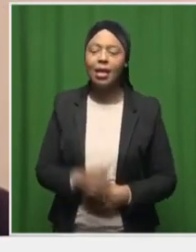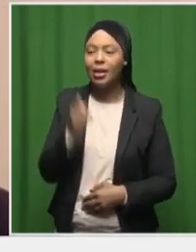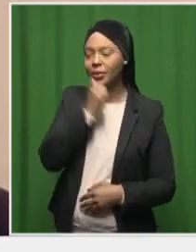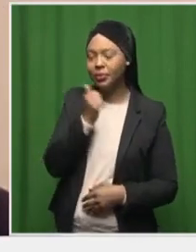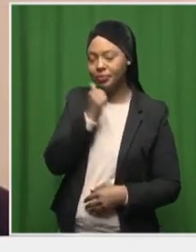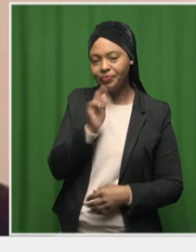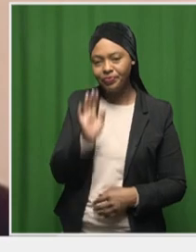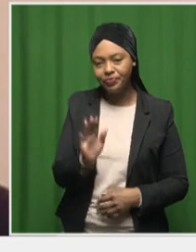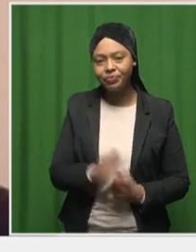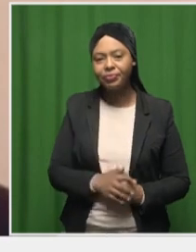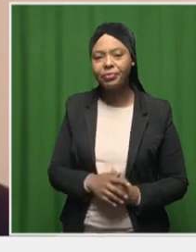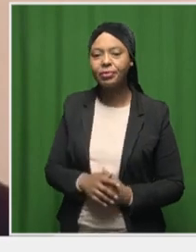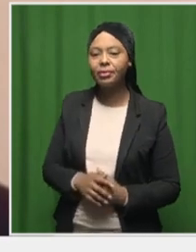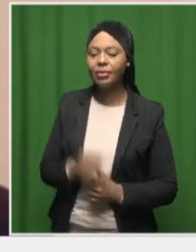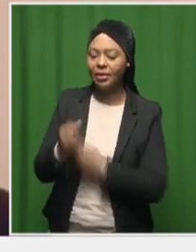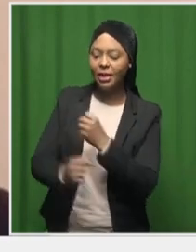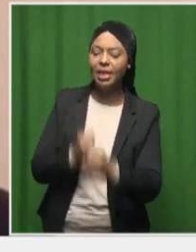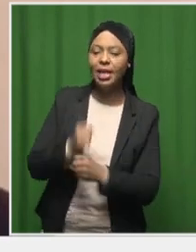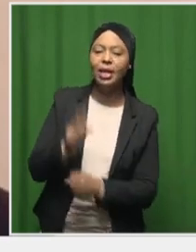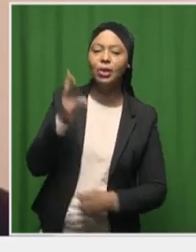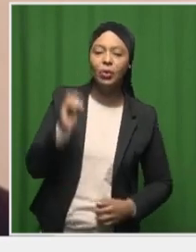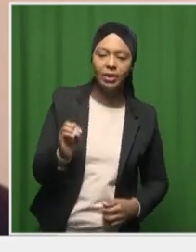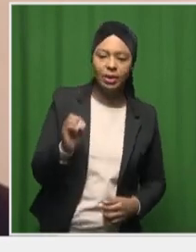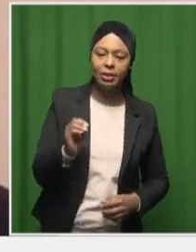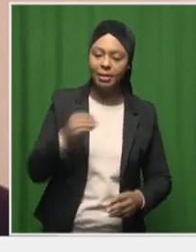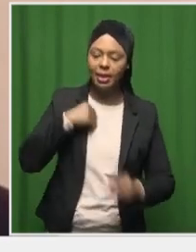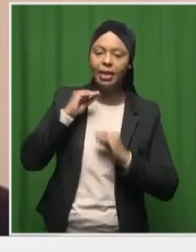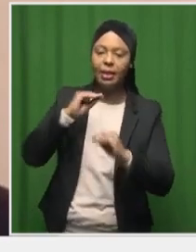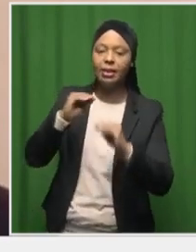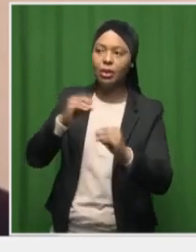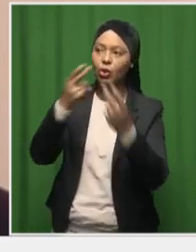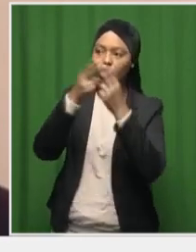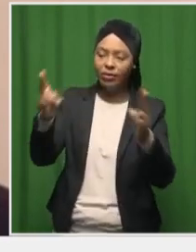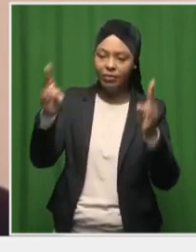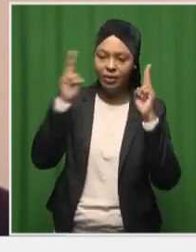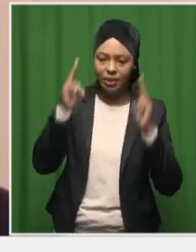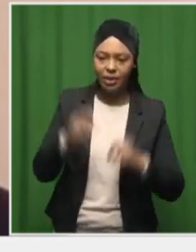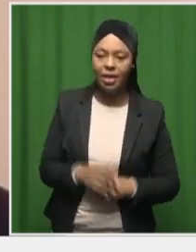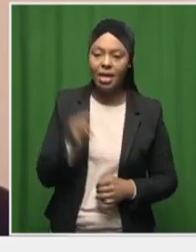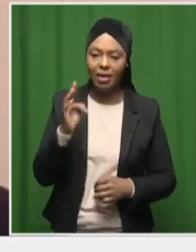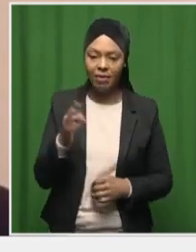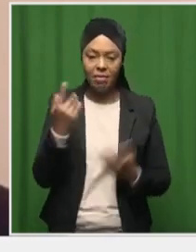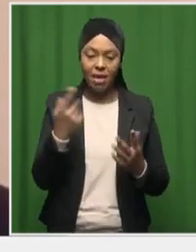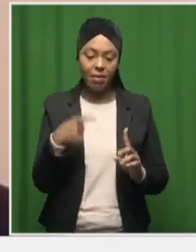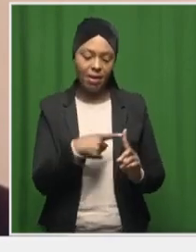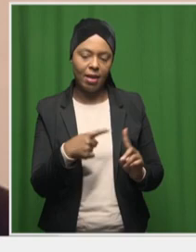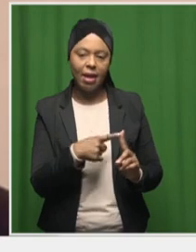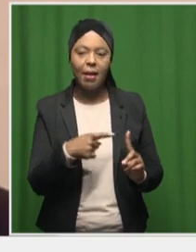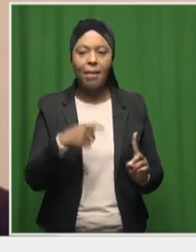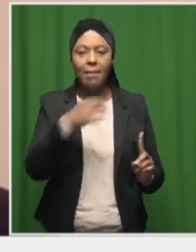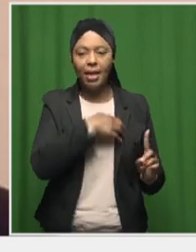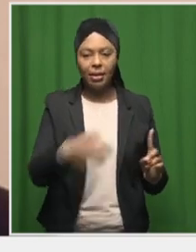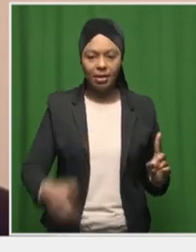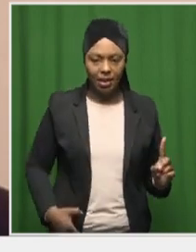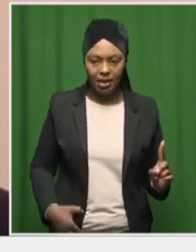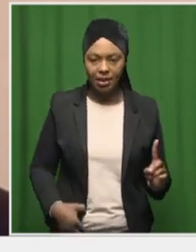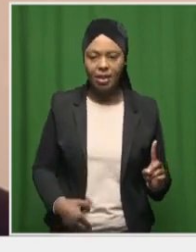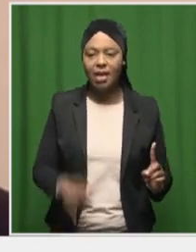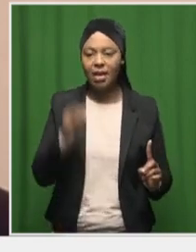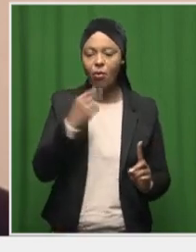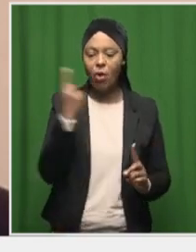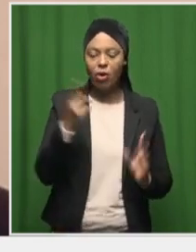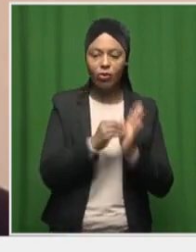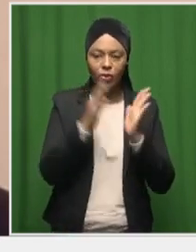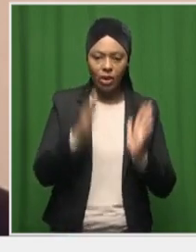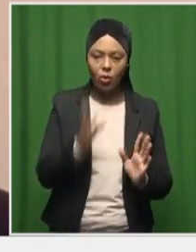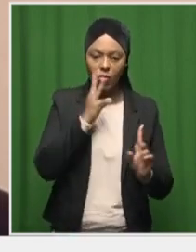teaching at the university for 20 years. If he was one of my students, I would give him 10% and I would